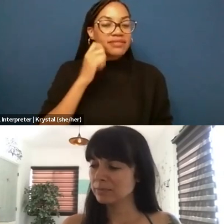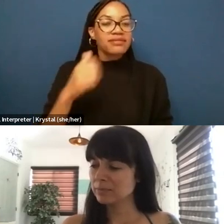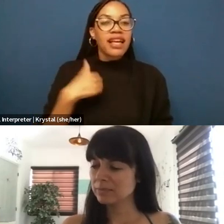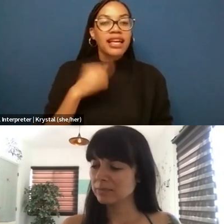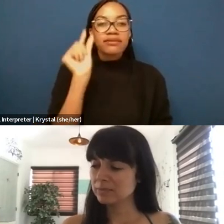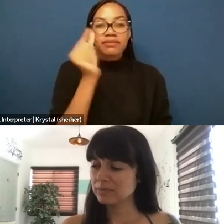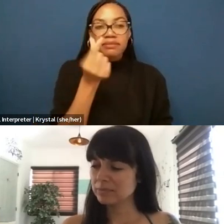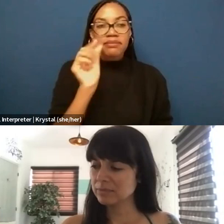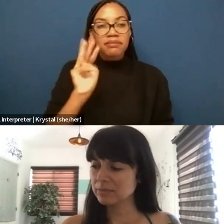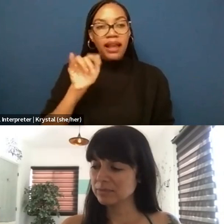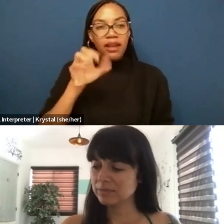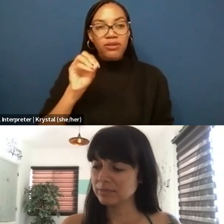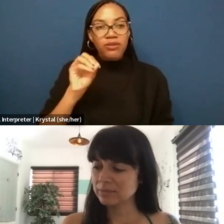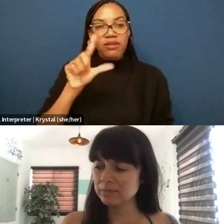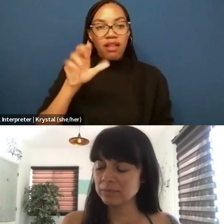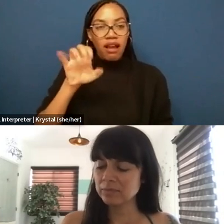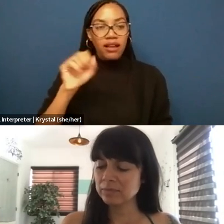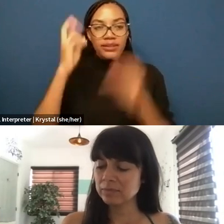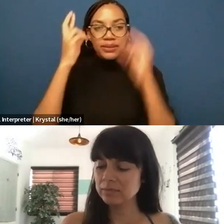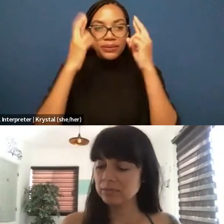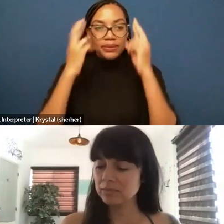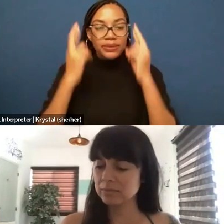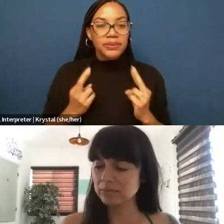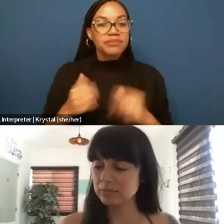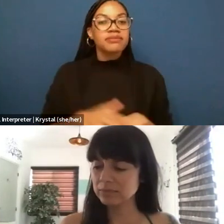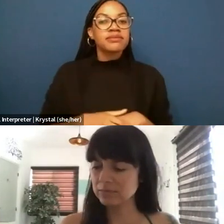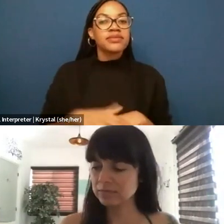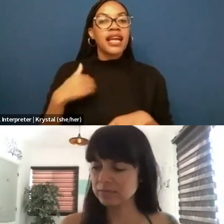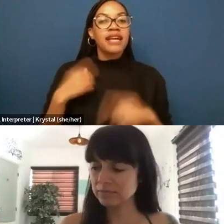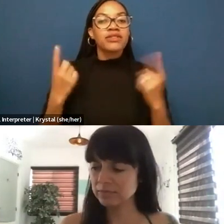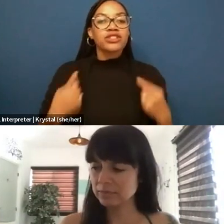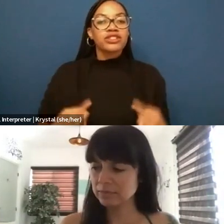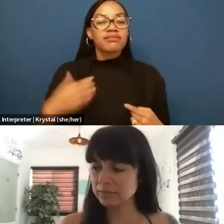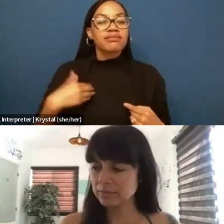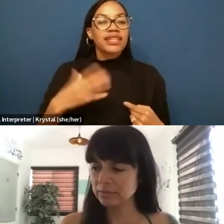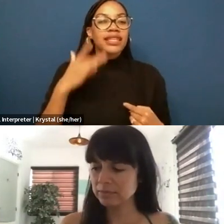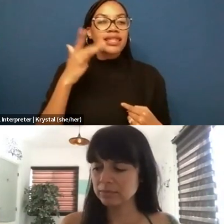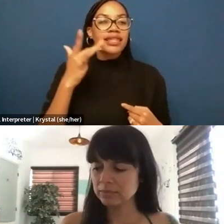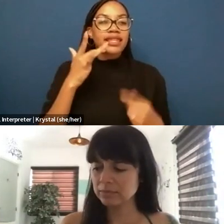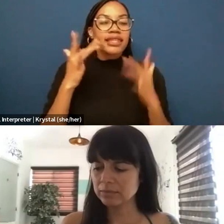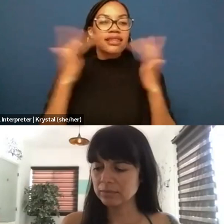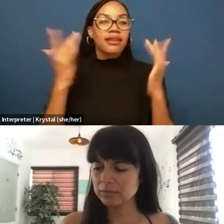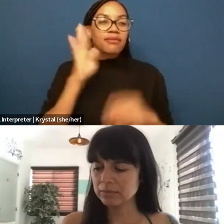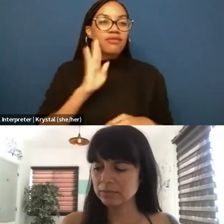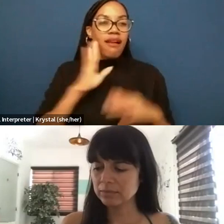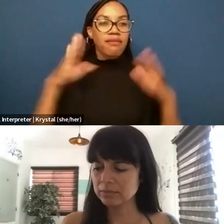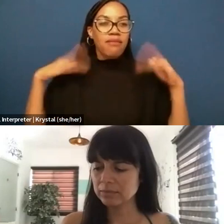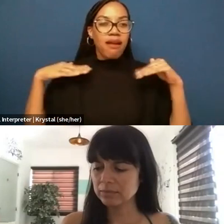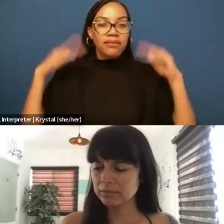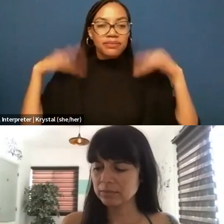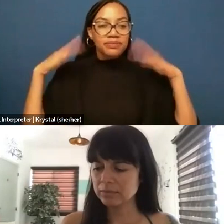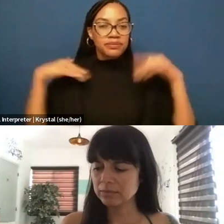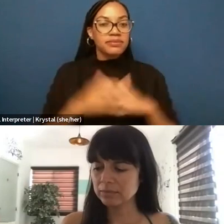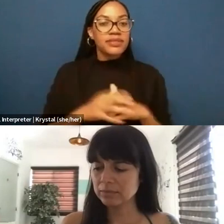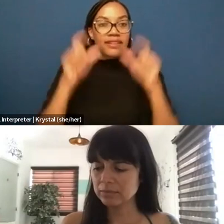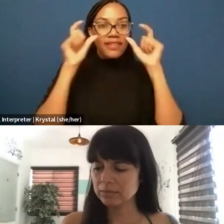cinnamon brown at the bottom half. I'm wearing glasses, and I have a black top with cream patterns on it and a blurred image in